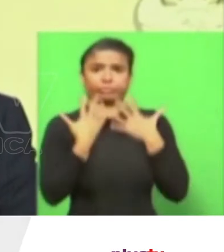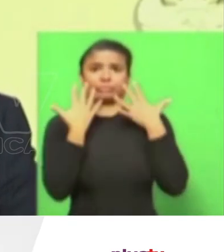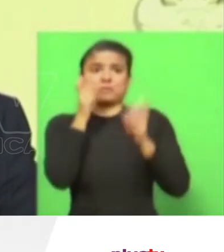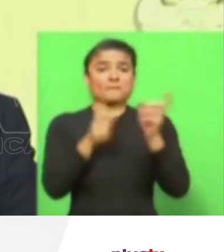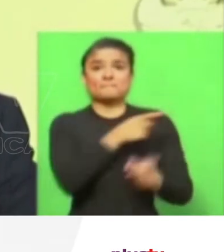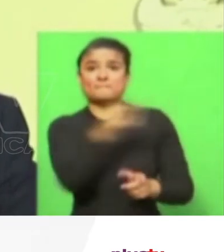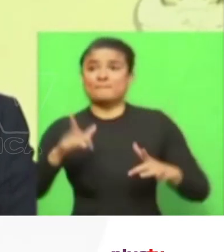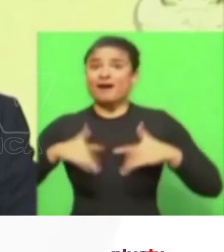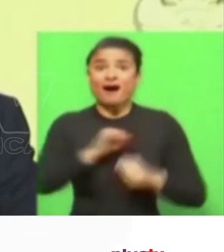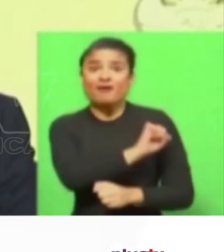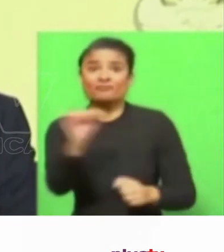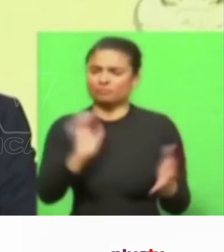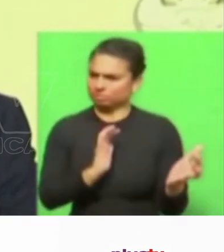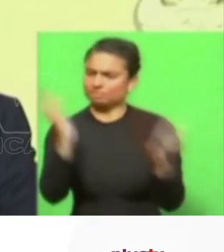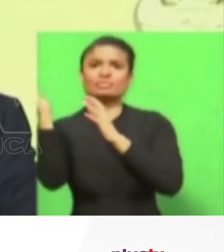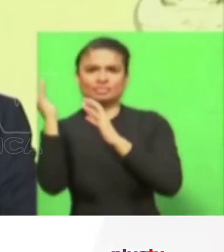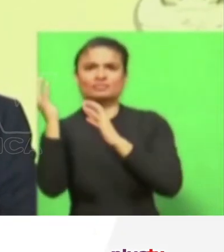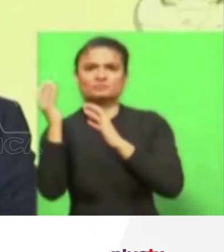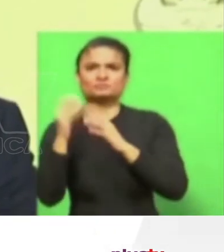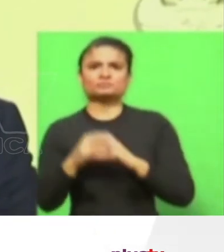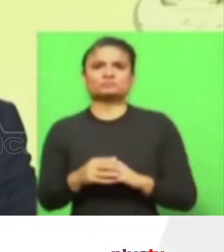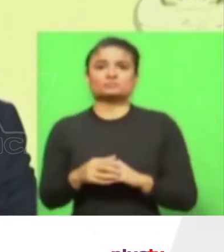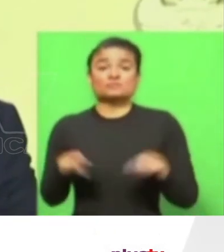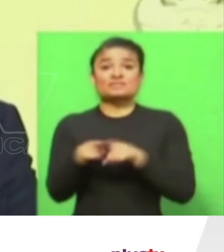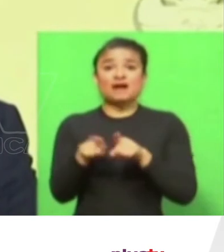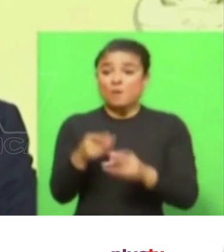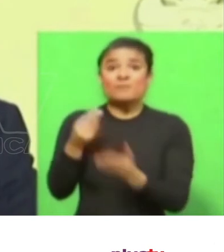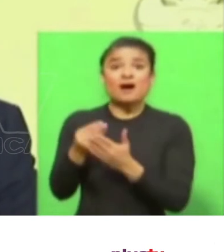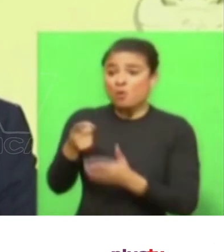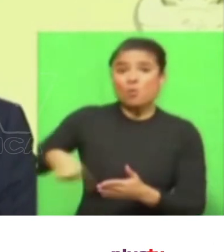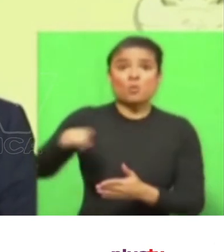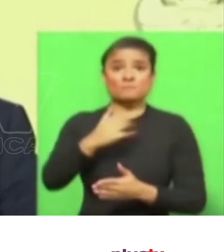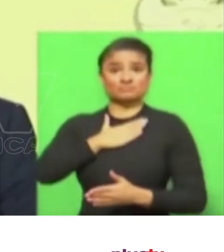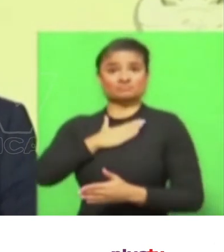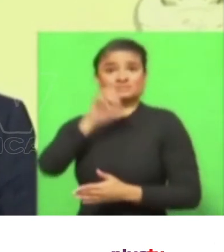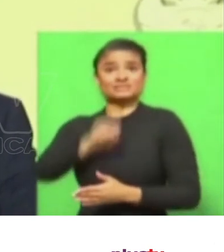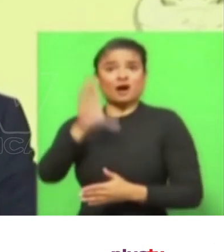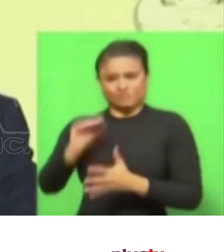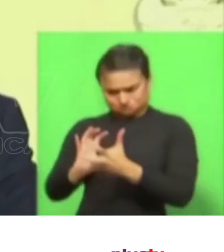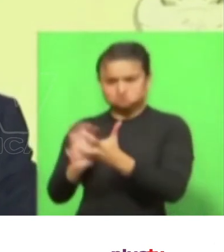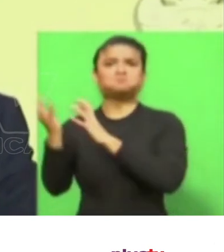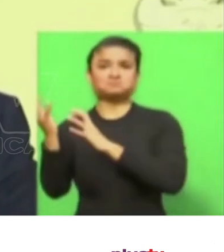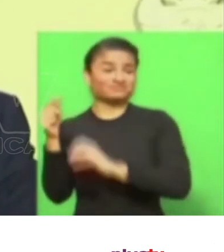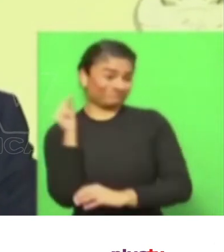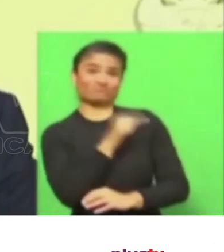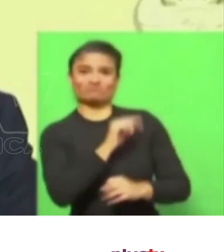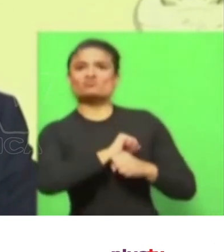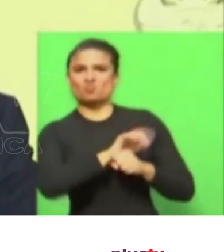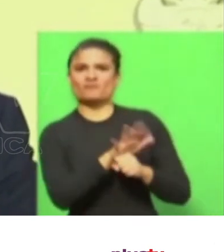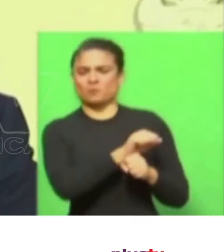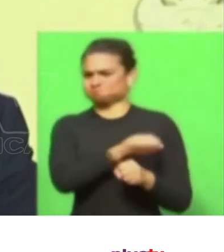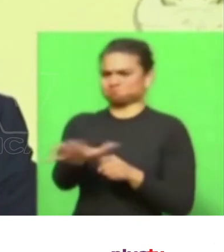transformation of our economy. Accordingly, we need to continue to do everything in our means